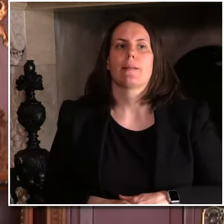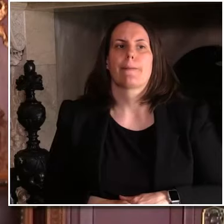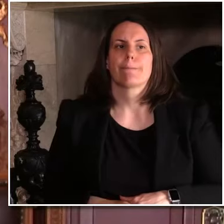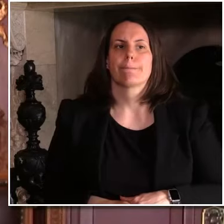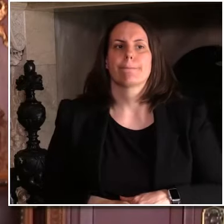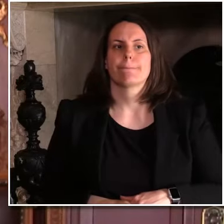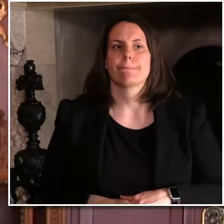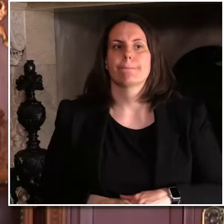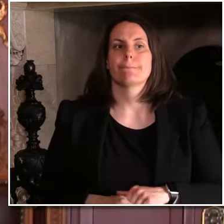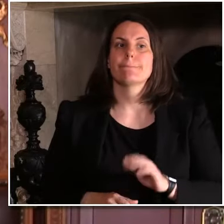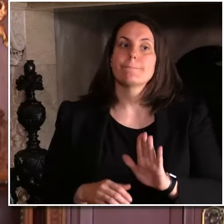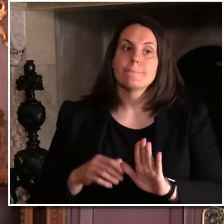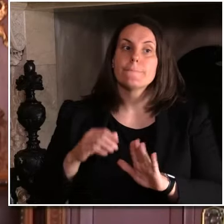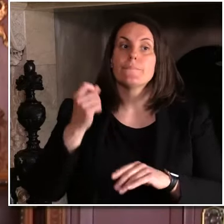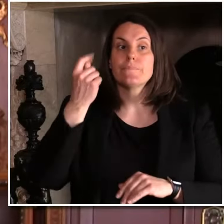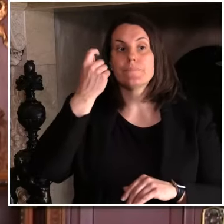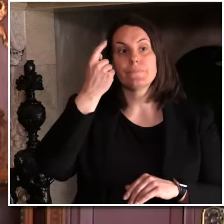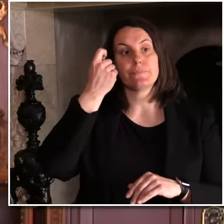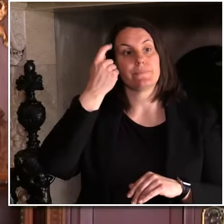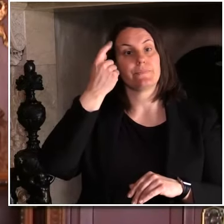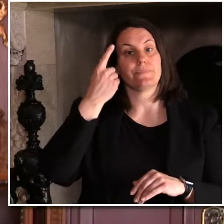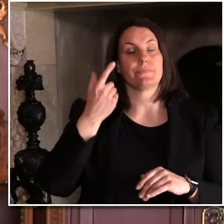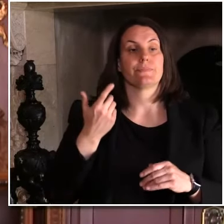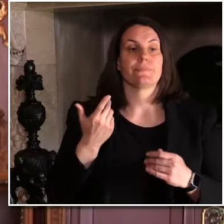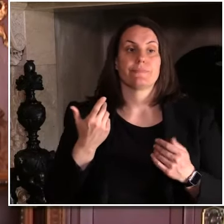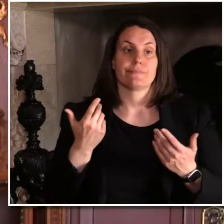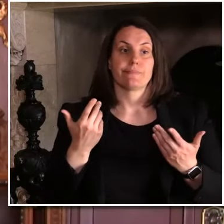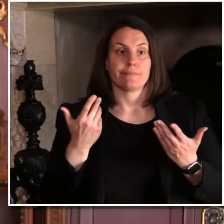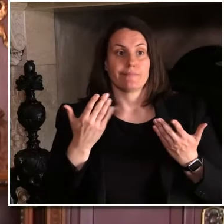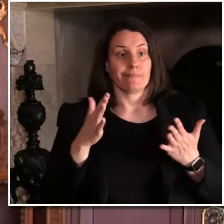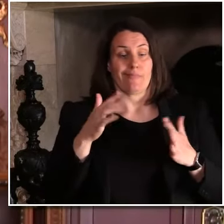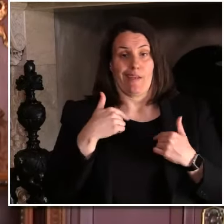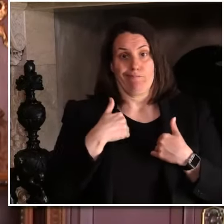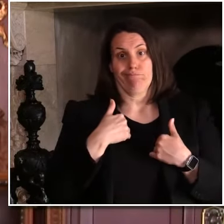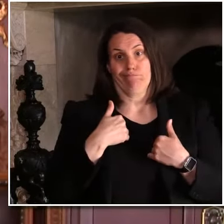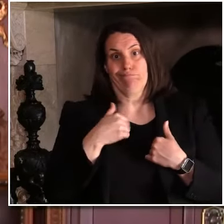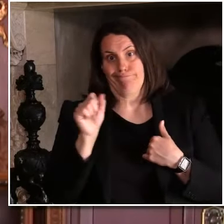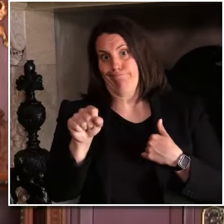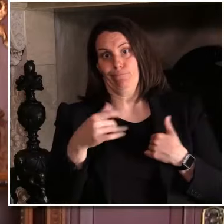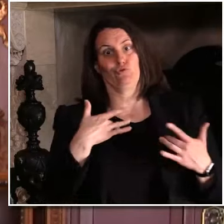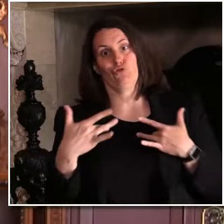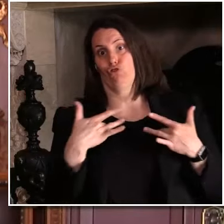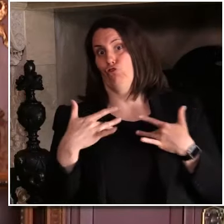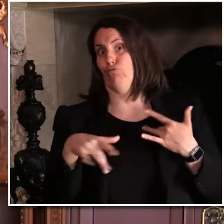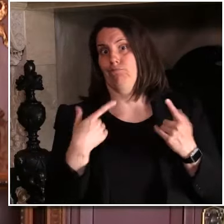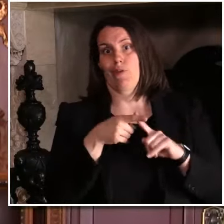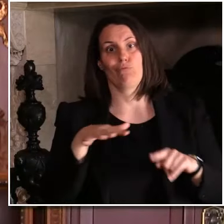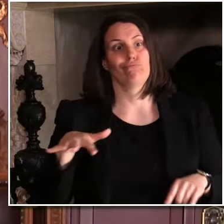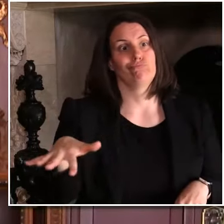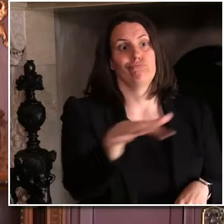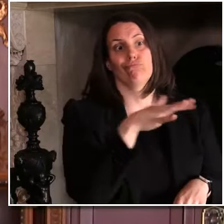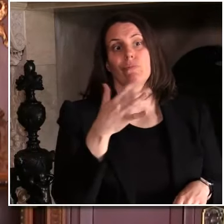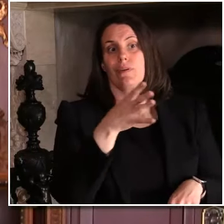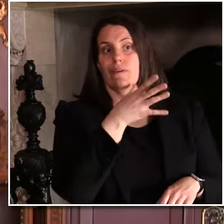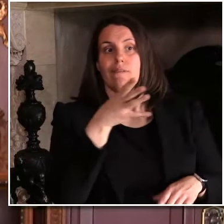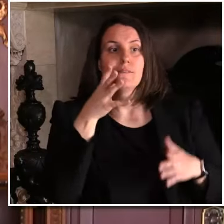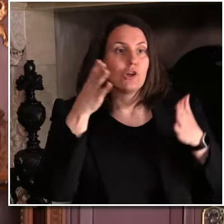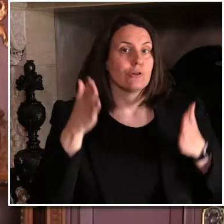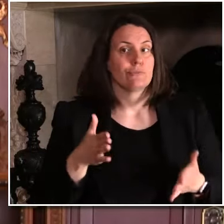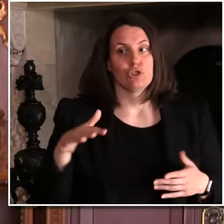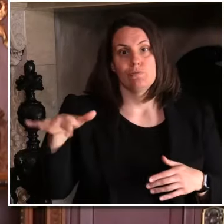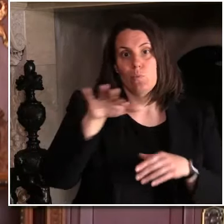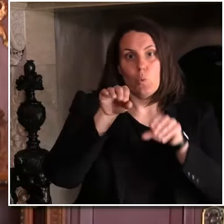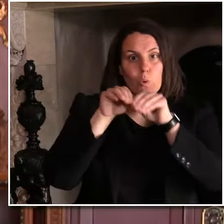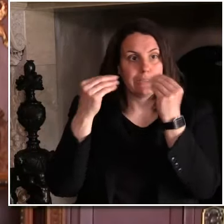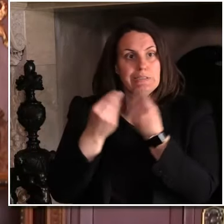So I agree with those those organizations, and we hope to have a proposal